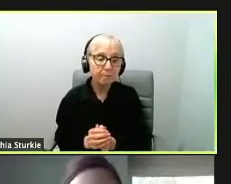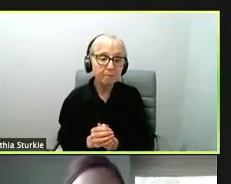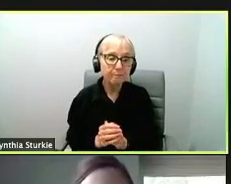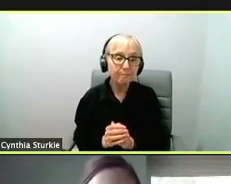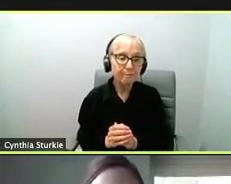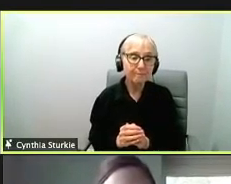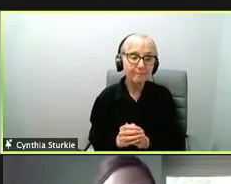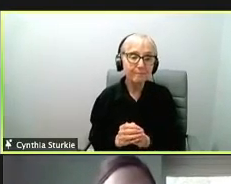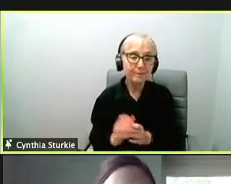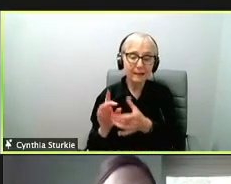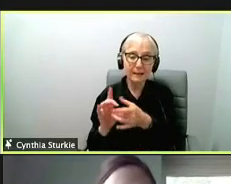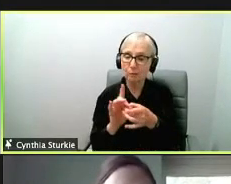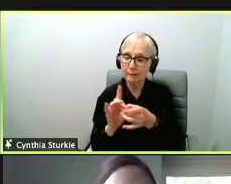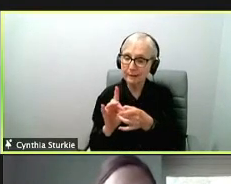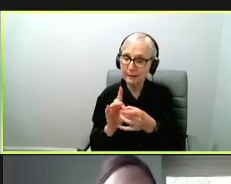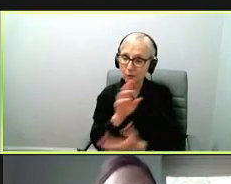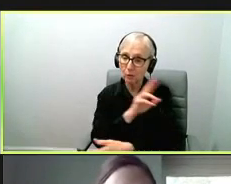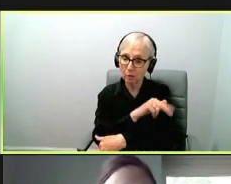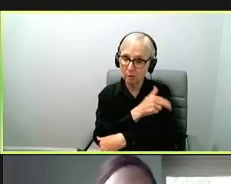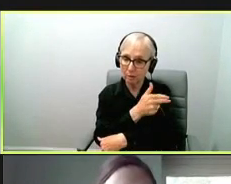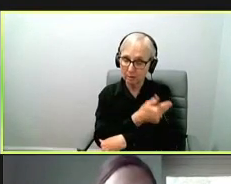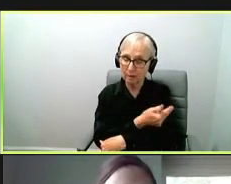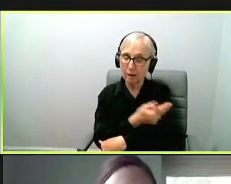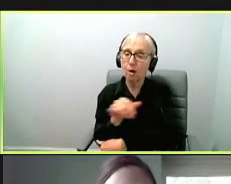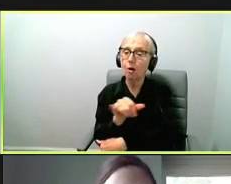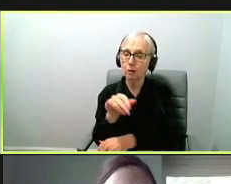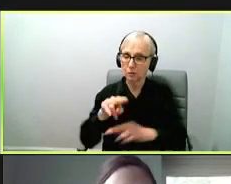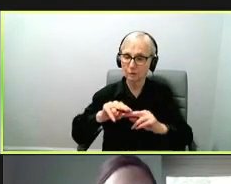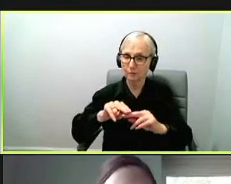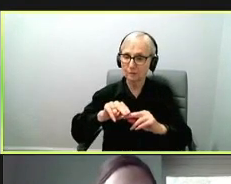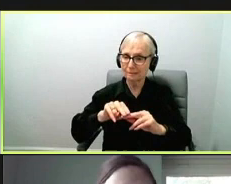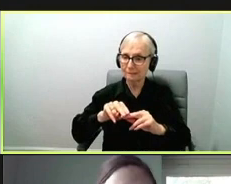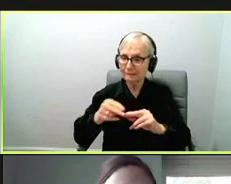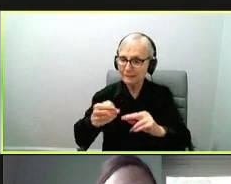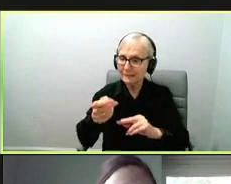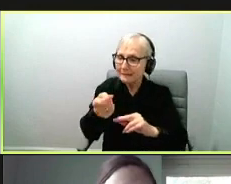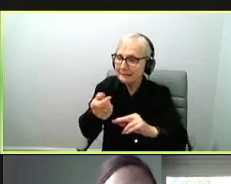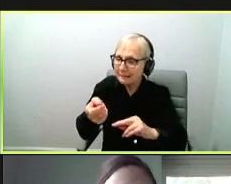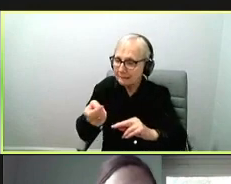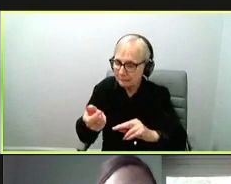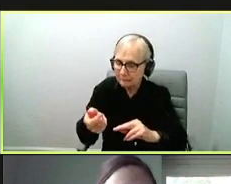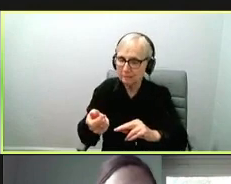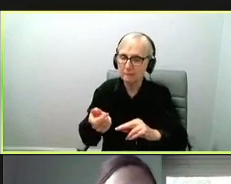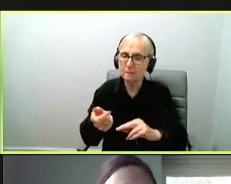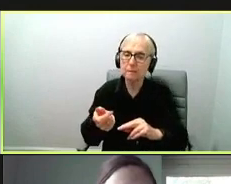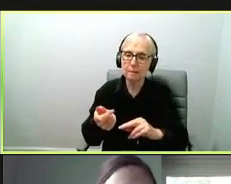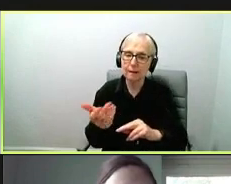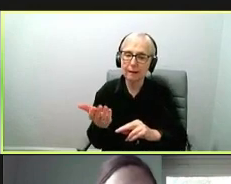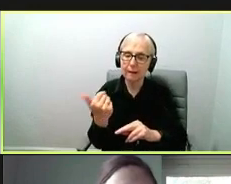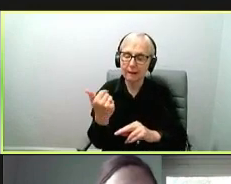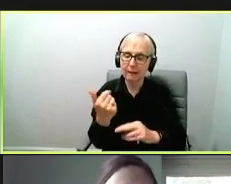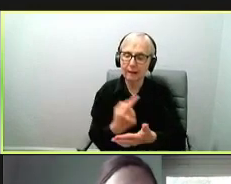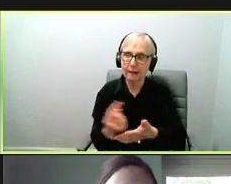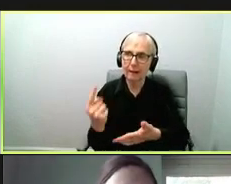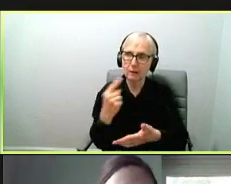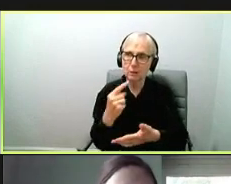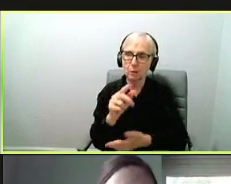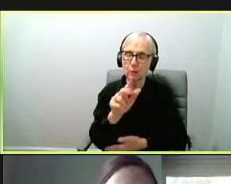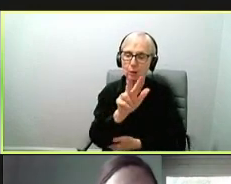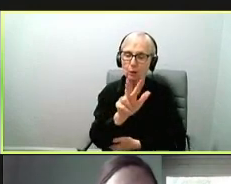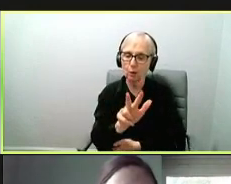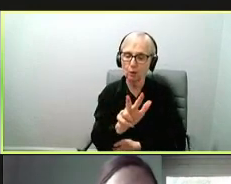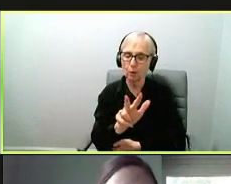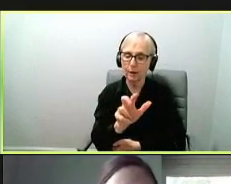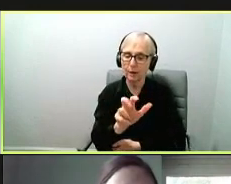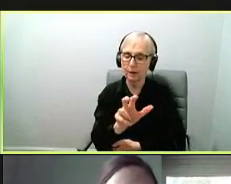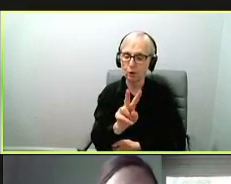In terms of hospitalizations, they have also decreased slightly. Last week at this time, we had 323 people who were